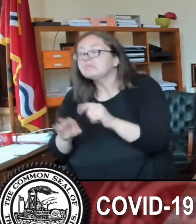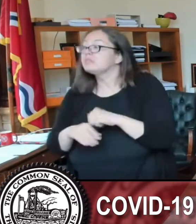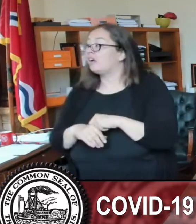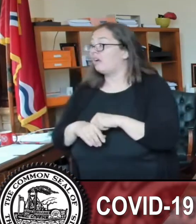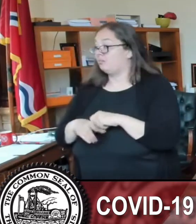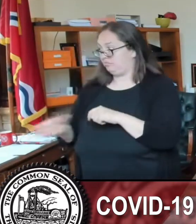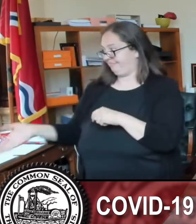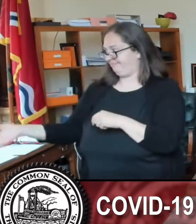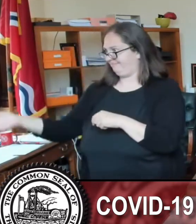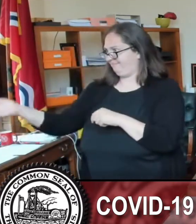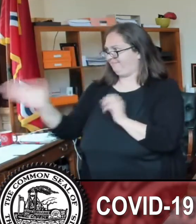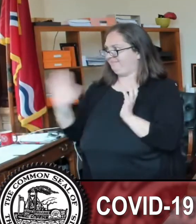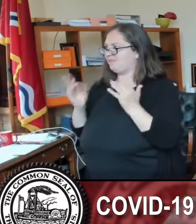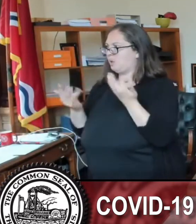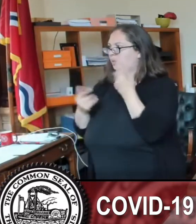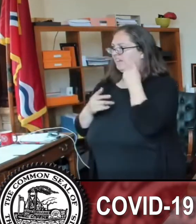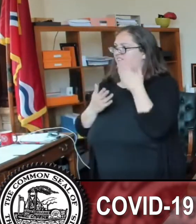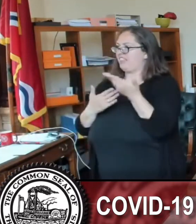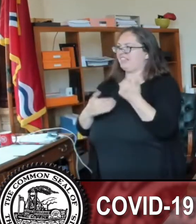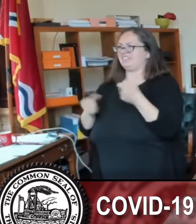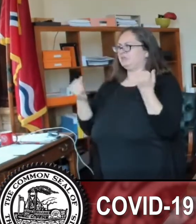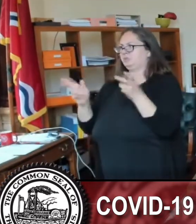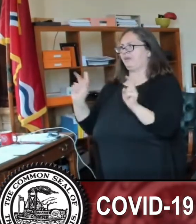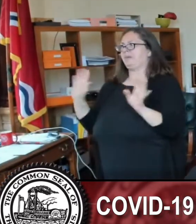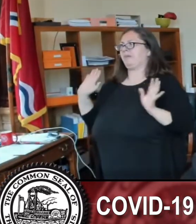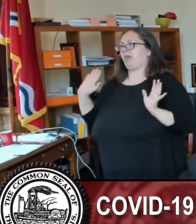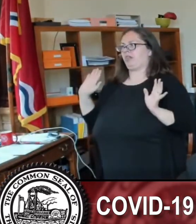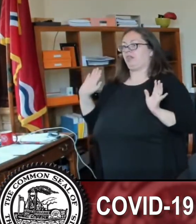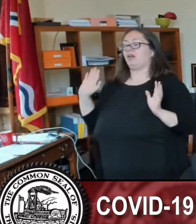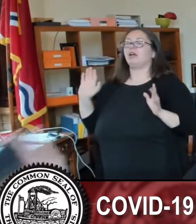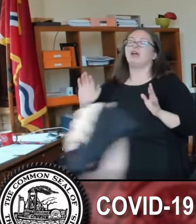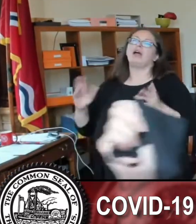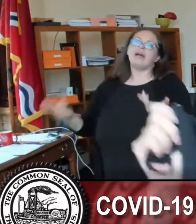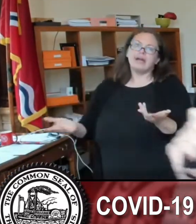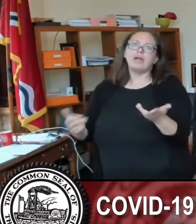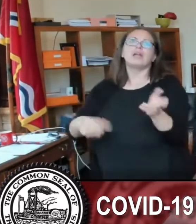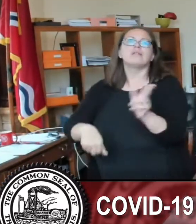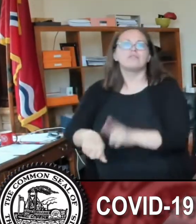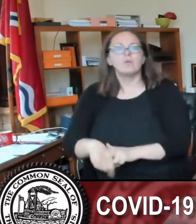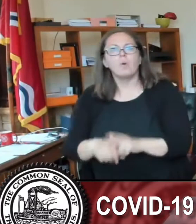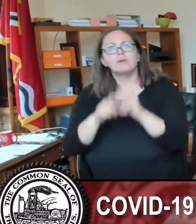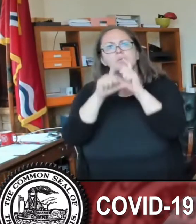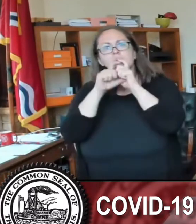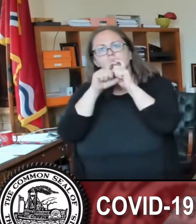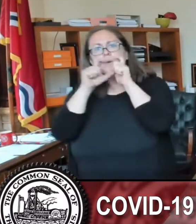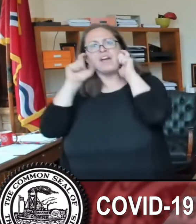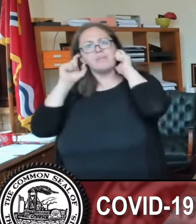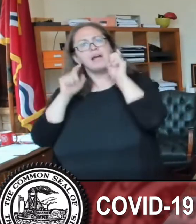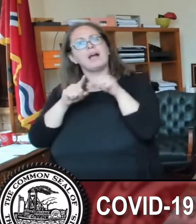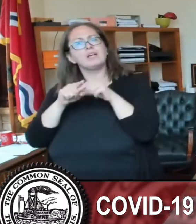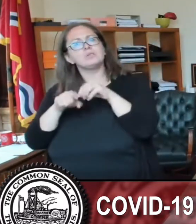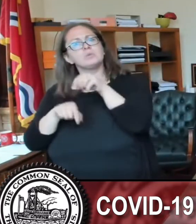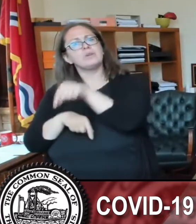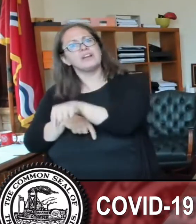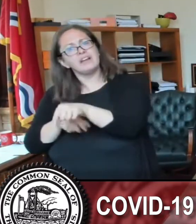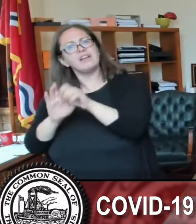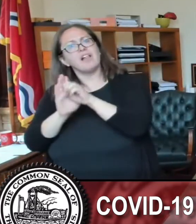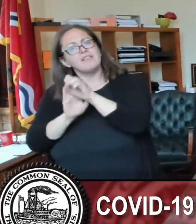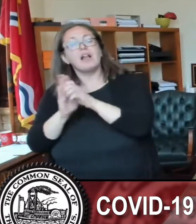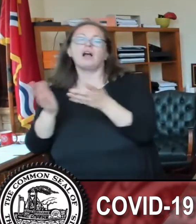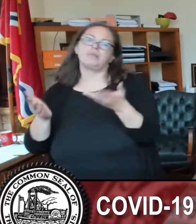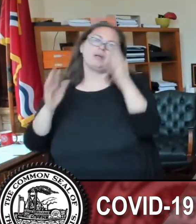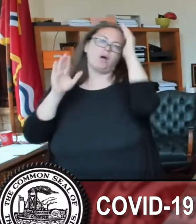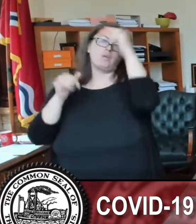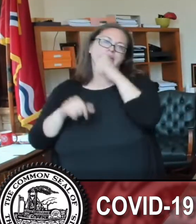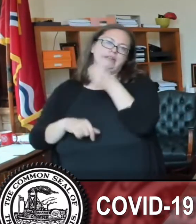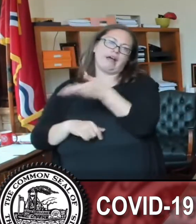wait for the next elevator if there's too many people. And for goodness sake, wear a mask when you're in the elevator. Hopefully you won't be